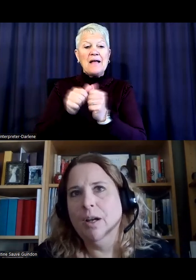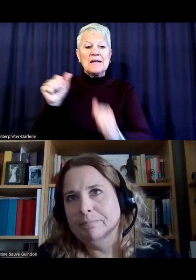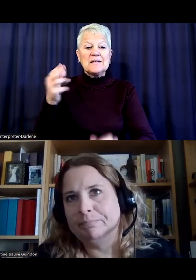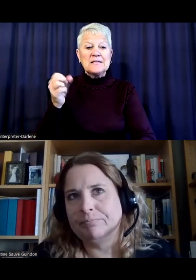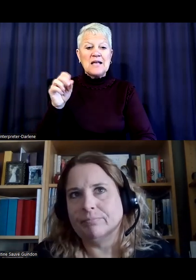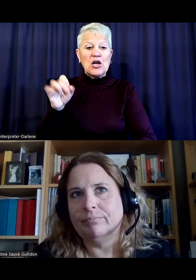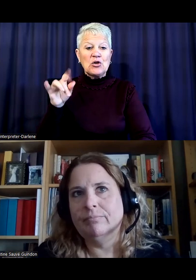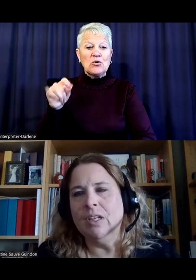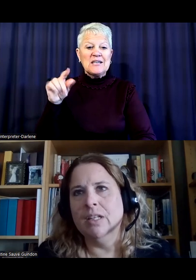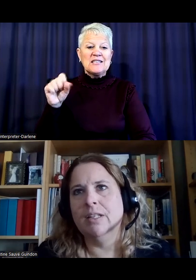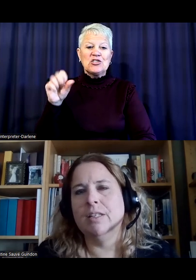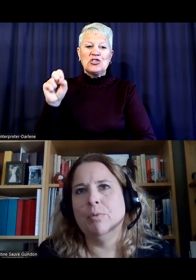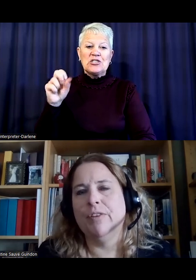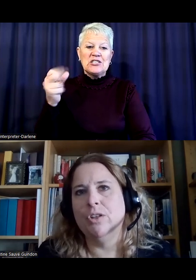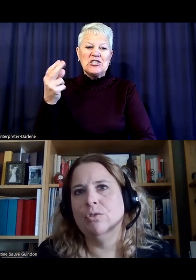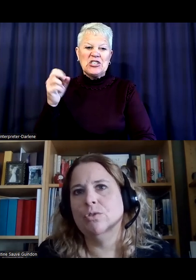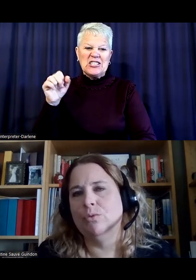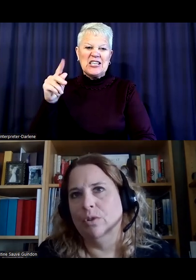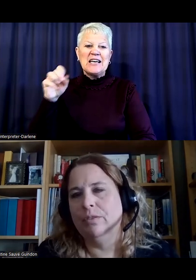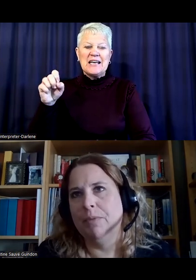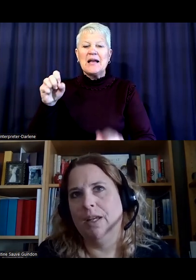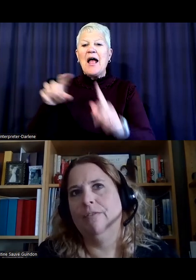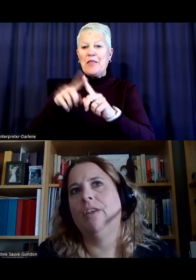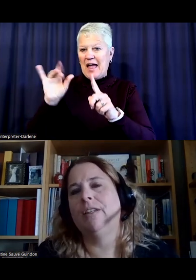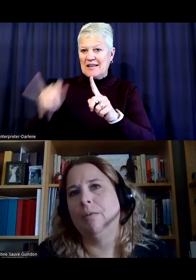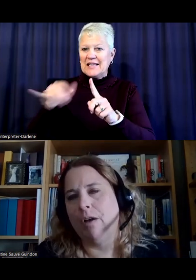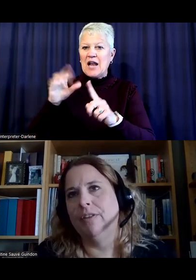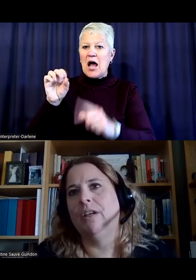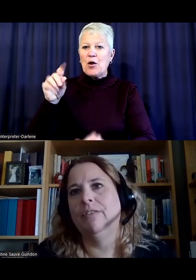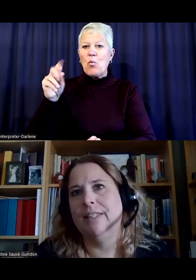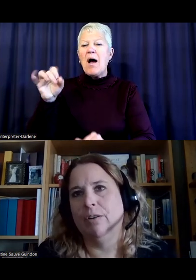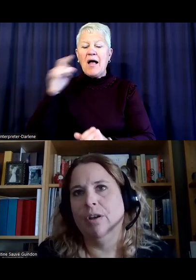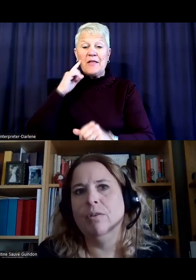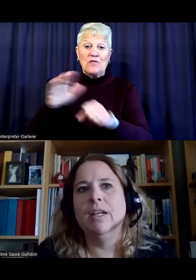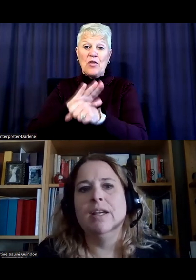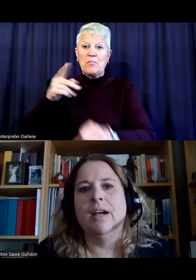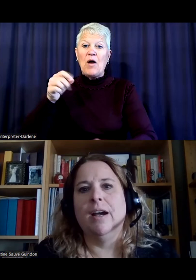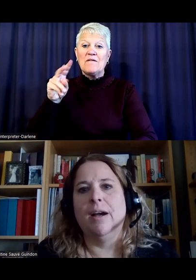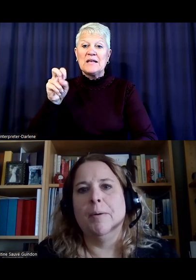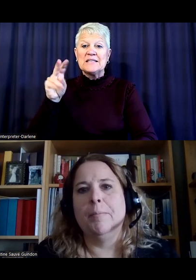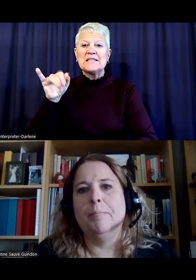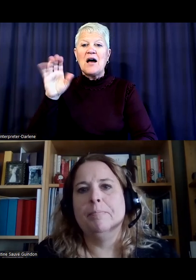Ottawa. It is a provincial school, meaning for the entire province of Ontario.